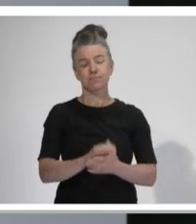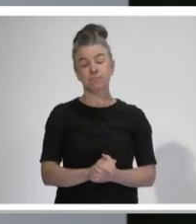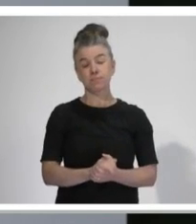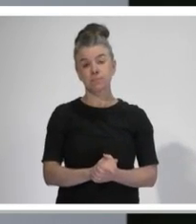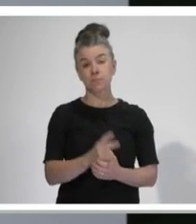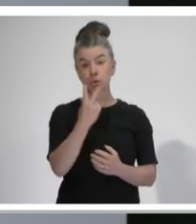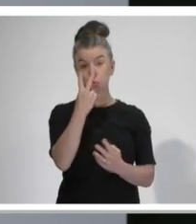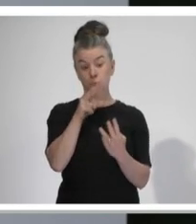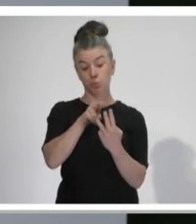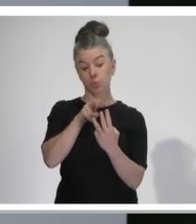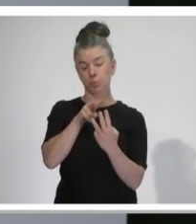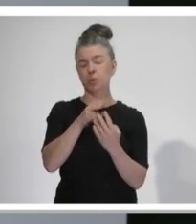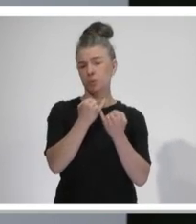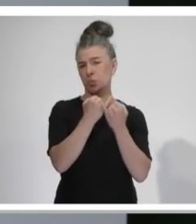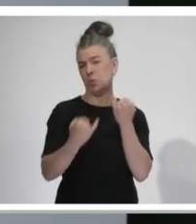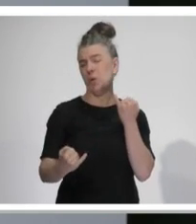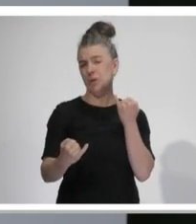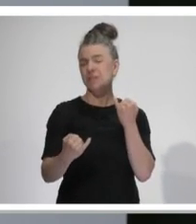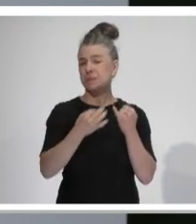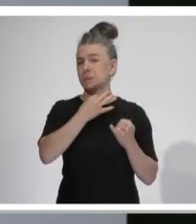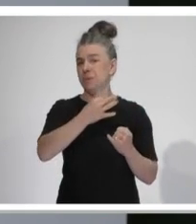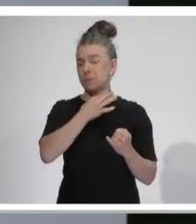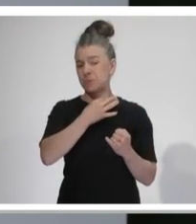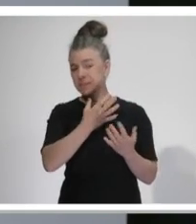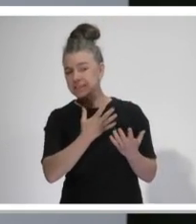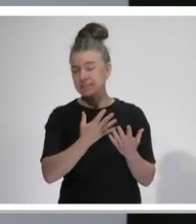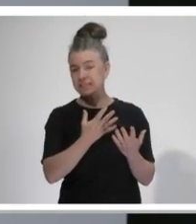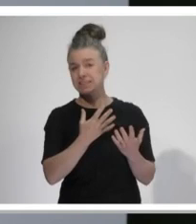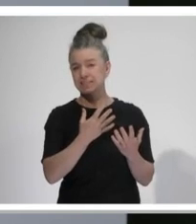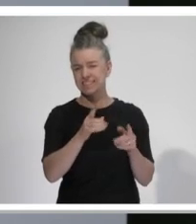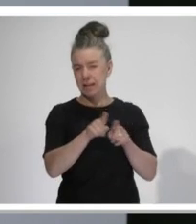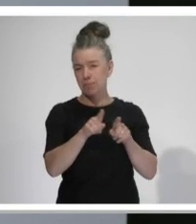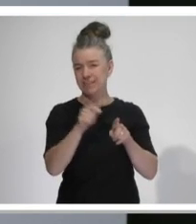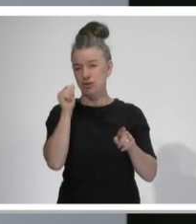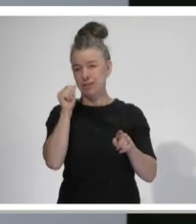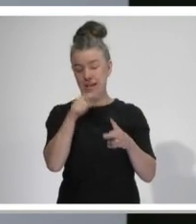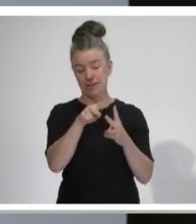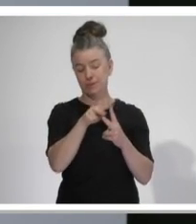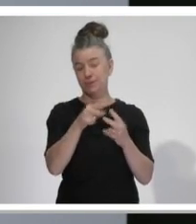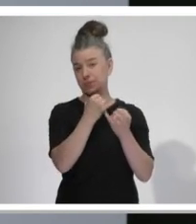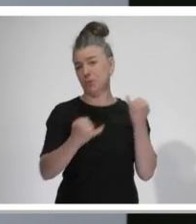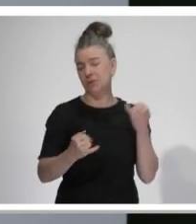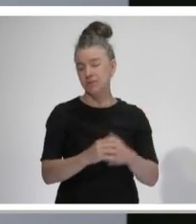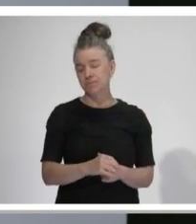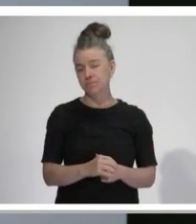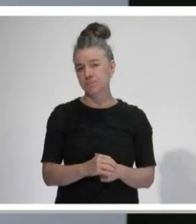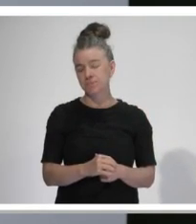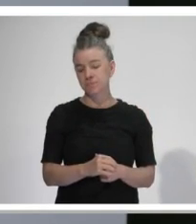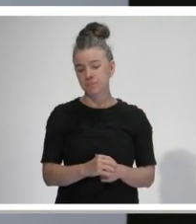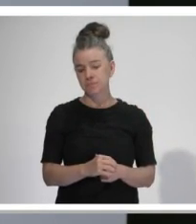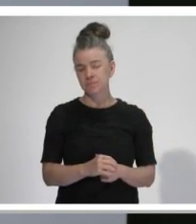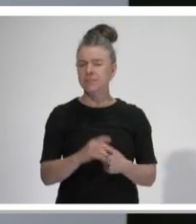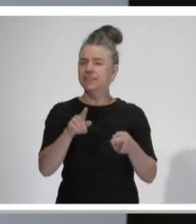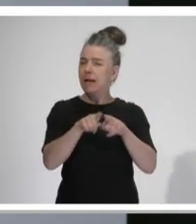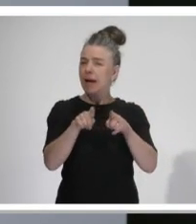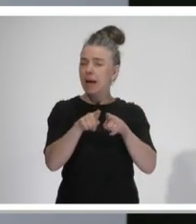ICU patients are in a critical condition, and again, that's unchanged from yesterday. There are still 16 significant